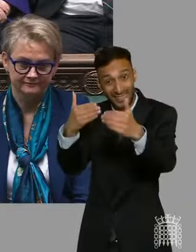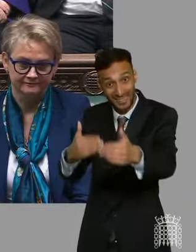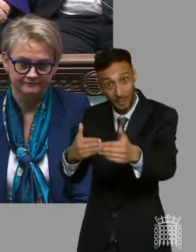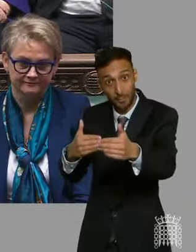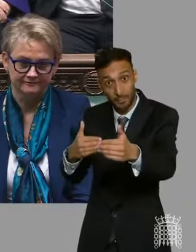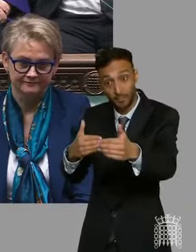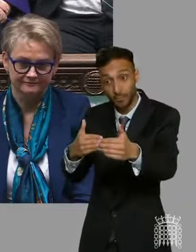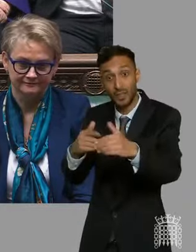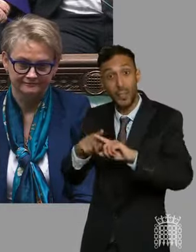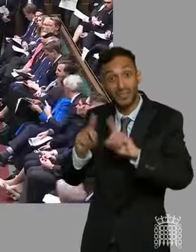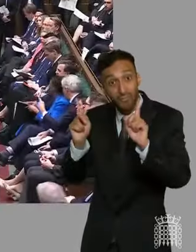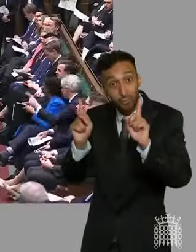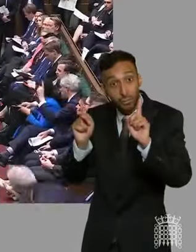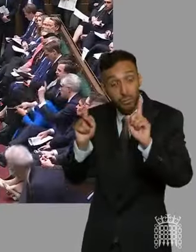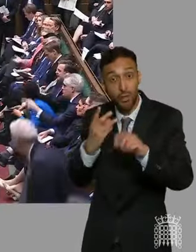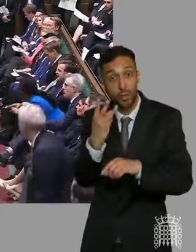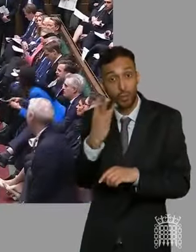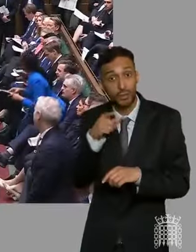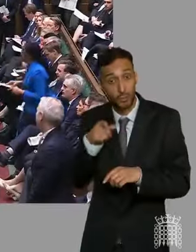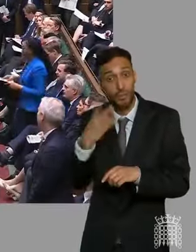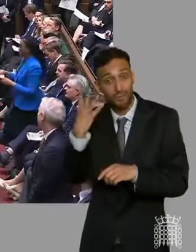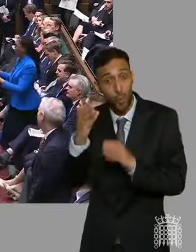give the same answer again.